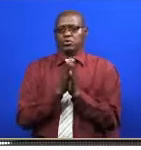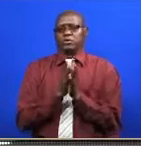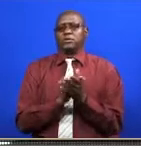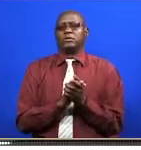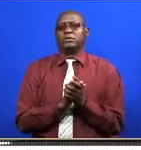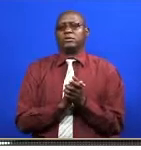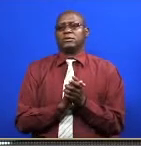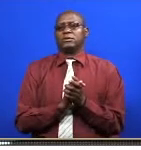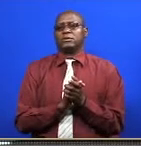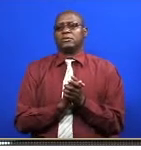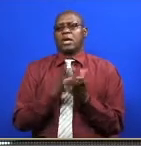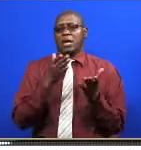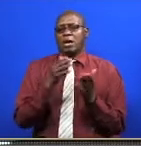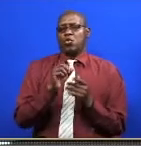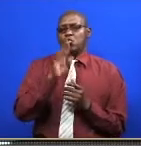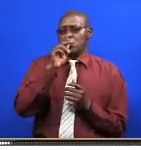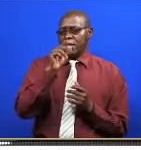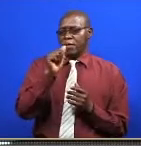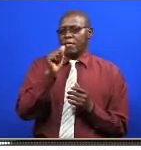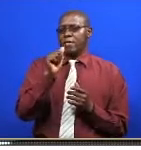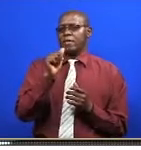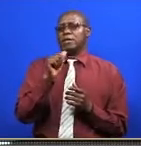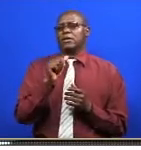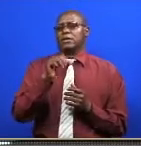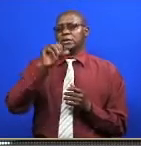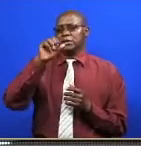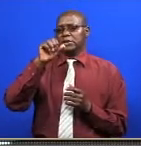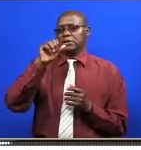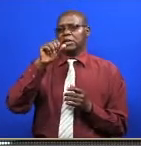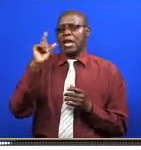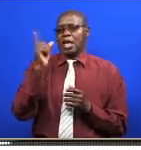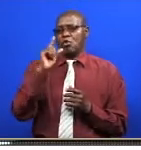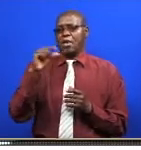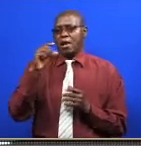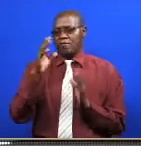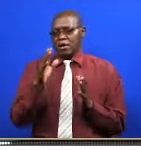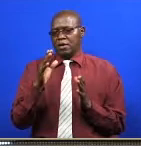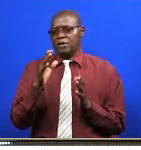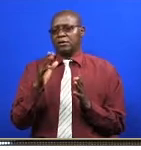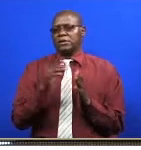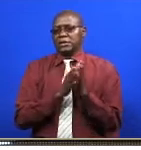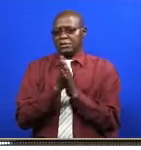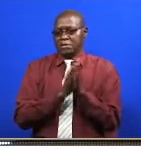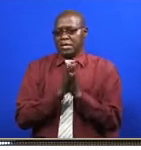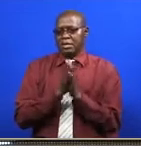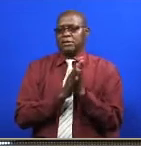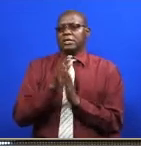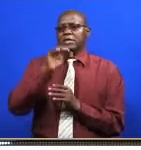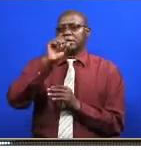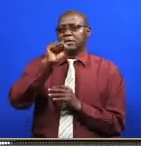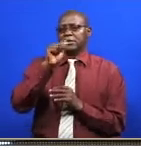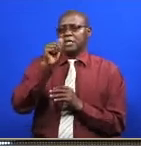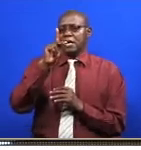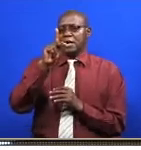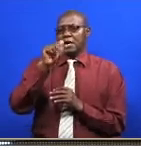Nairobi UDA gubernatorial aspirant Johson Sakaja has reacted to the Azimio-OKA Nairobi's lineup. Speaking